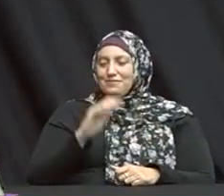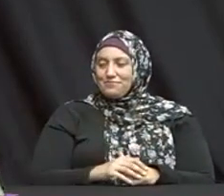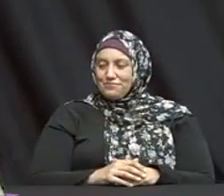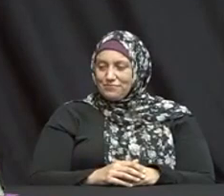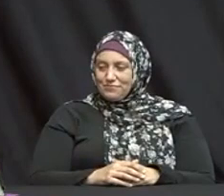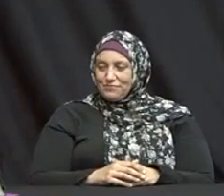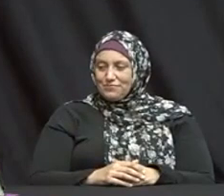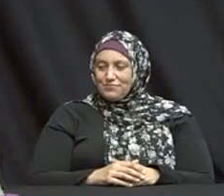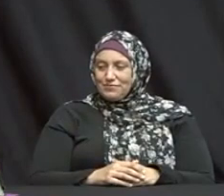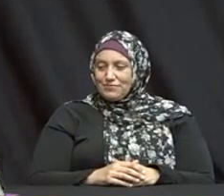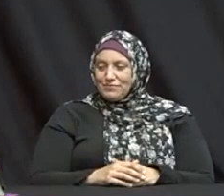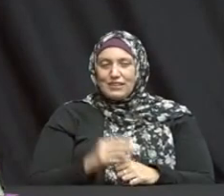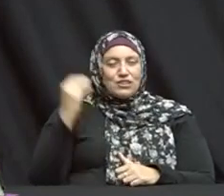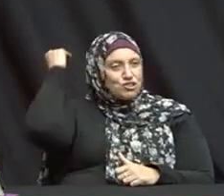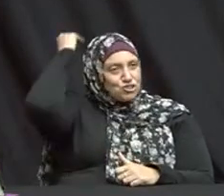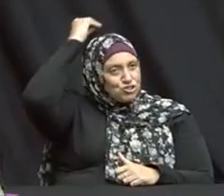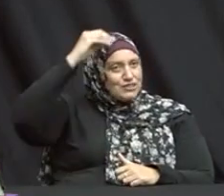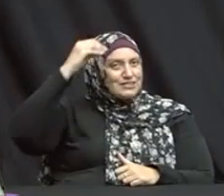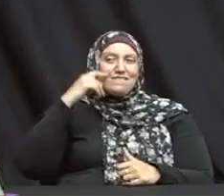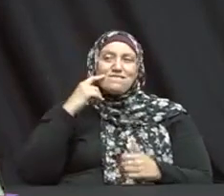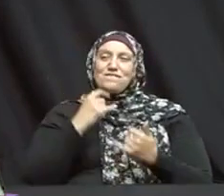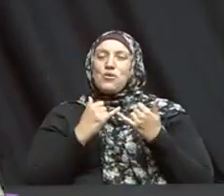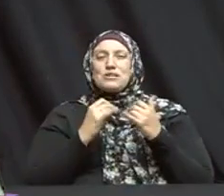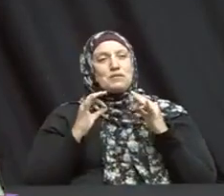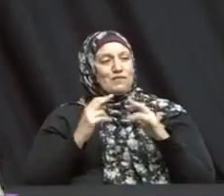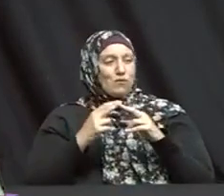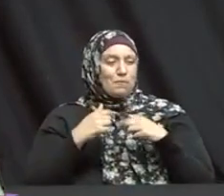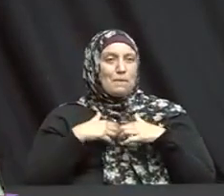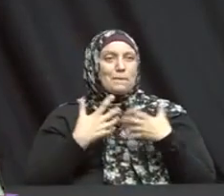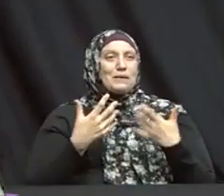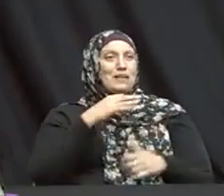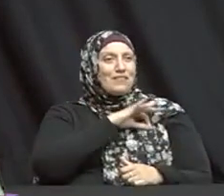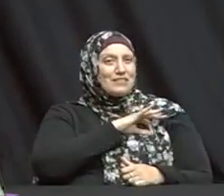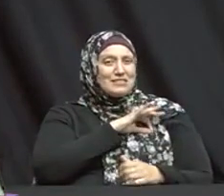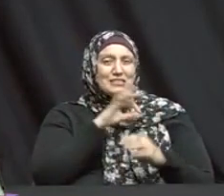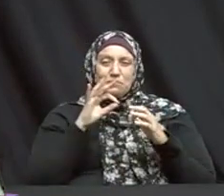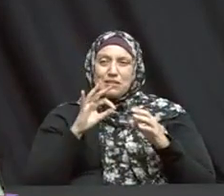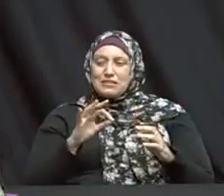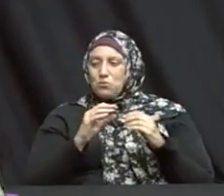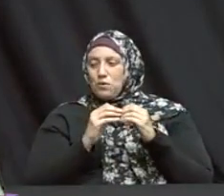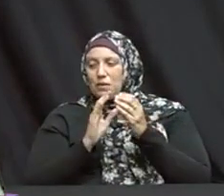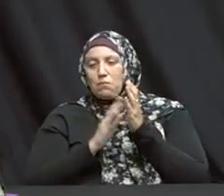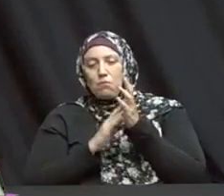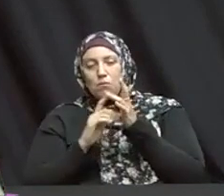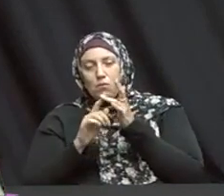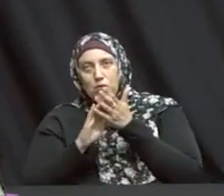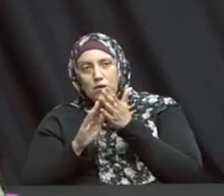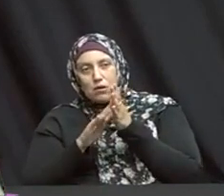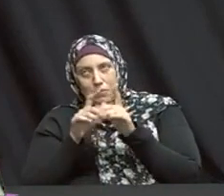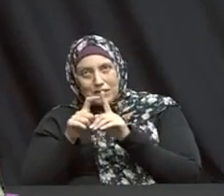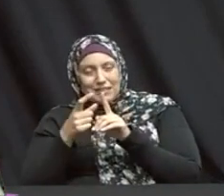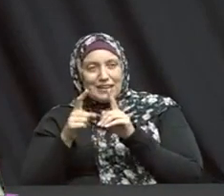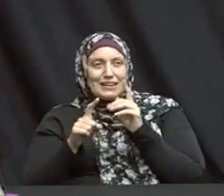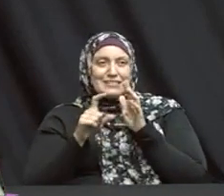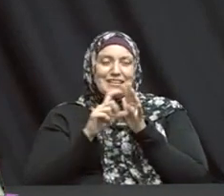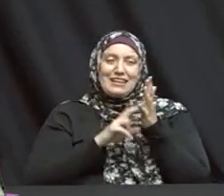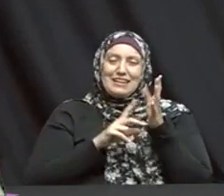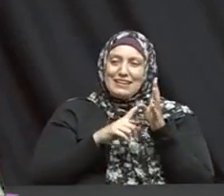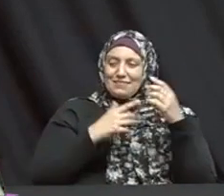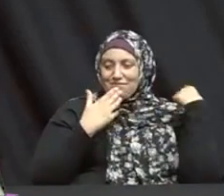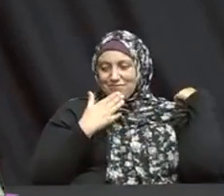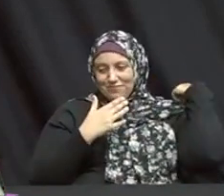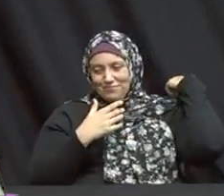Thank you. It was very beneficial for me as well, especially with the contribution of Haj Muhammad and Haj Dani. Definitely.